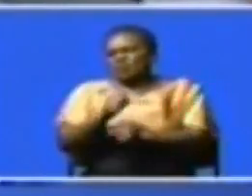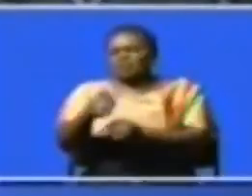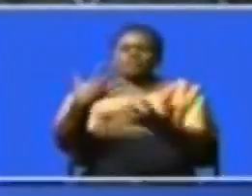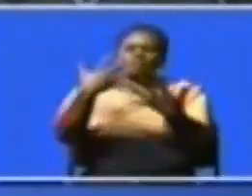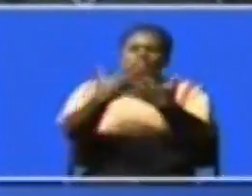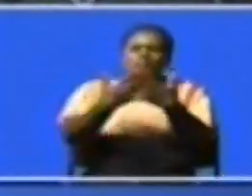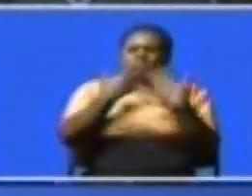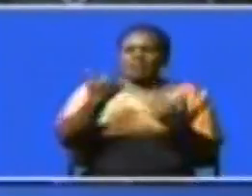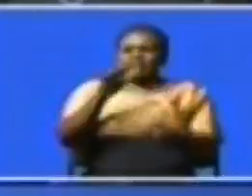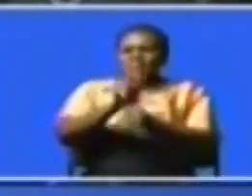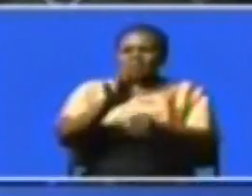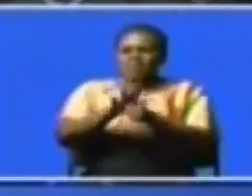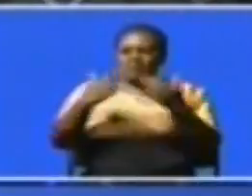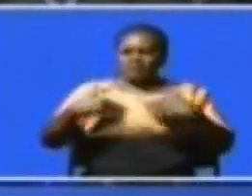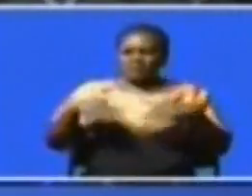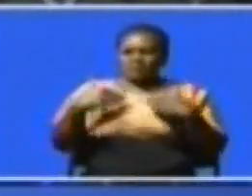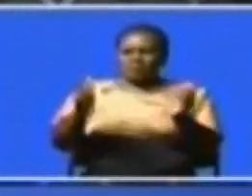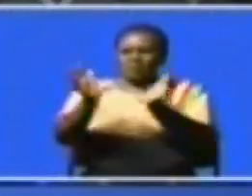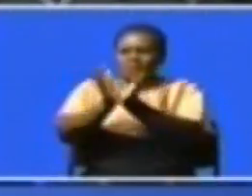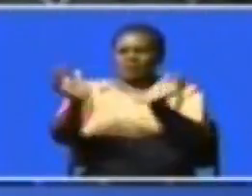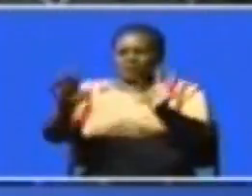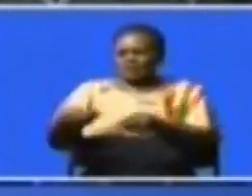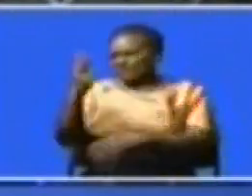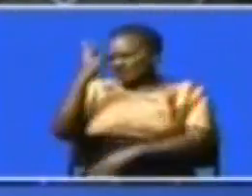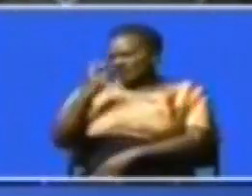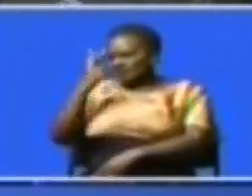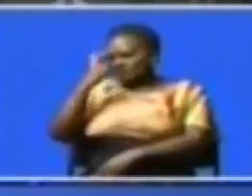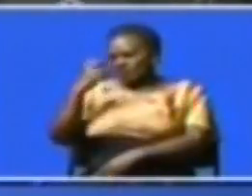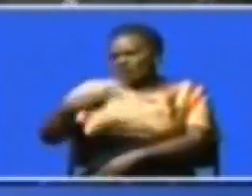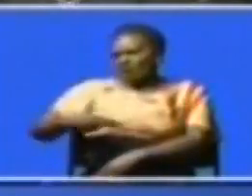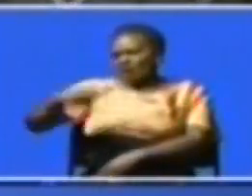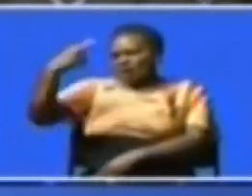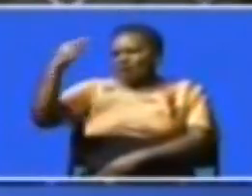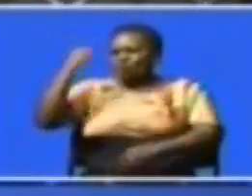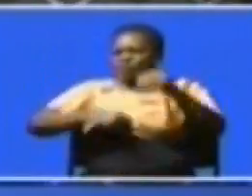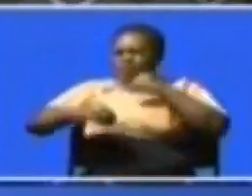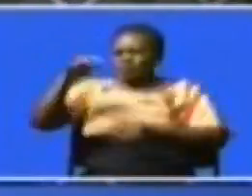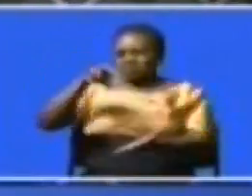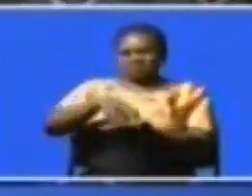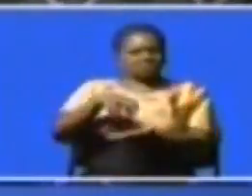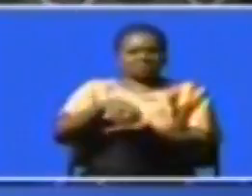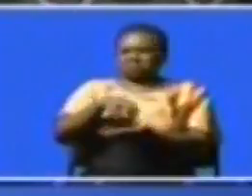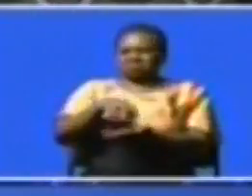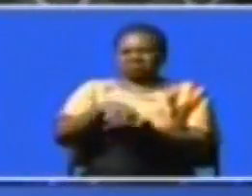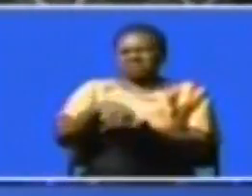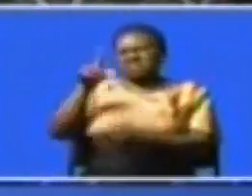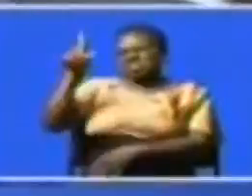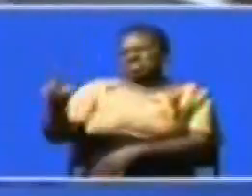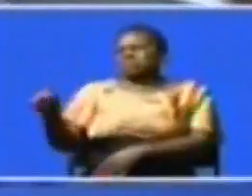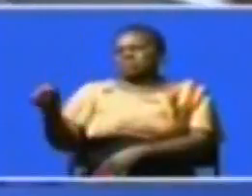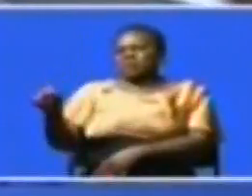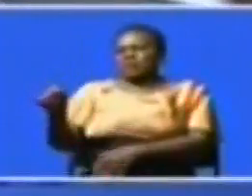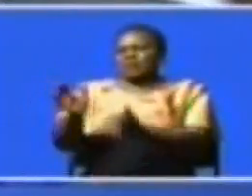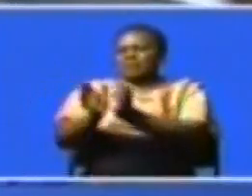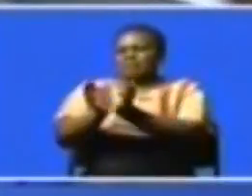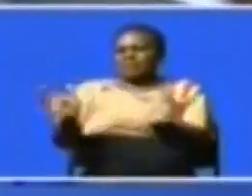in. To many Kenyans, bail terms given to suspects in high-profile corruption cases have been a slap on the wrist.